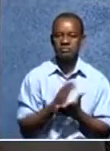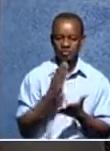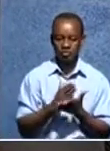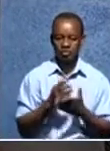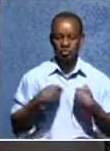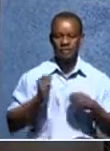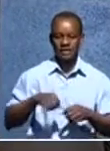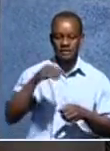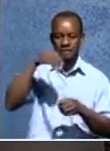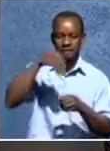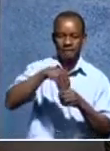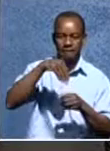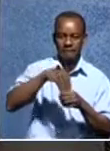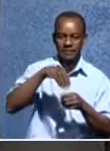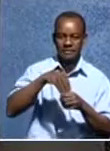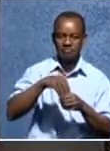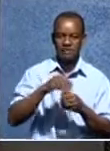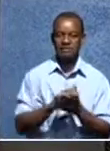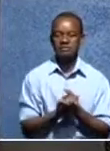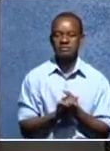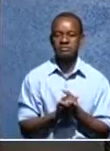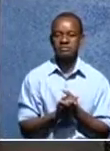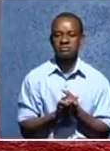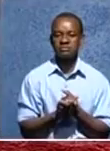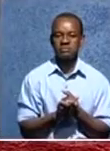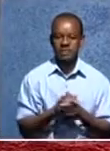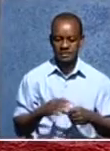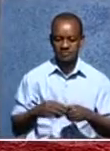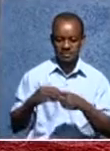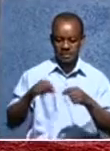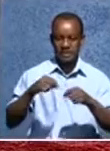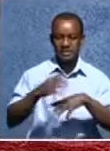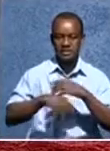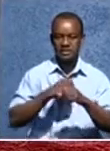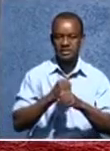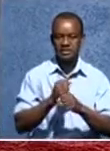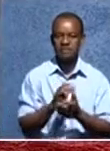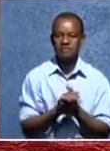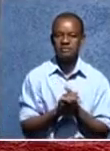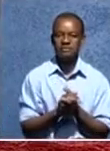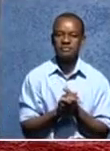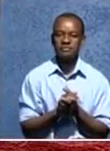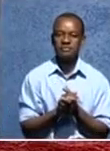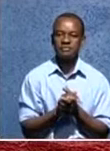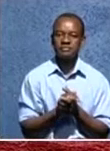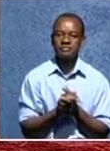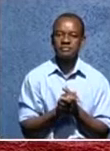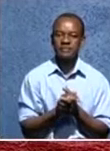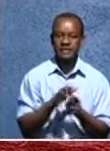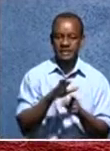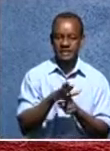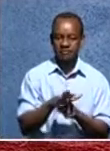and participate within the summit that is going to happen later this year. And as Diku and Gita already said, it is an